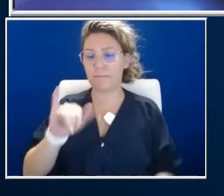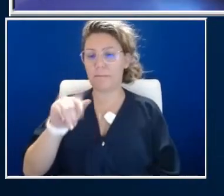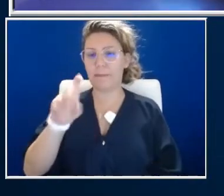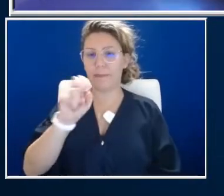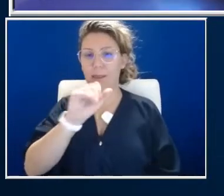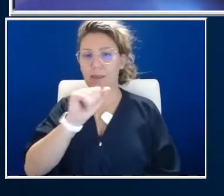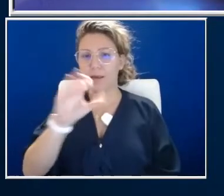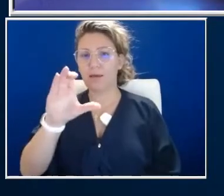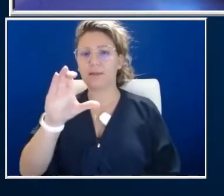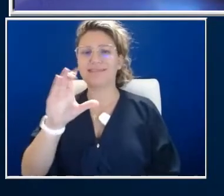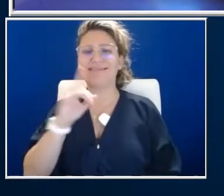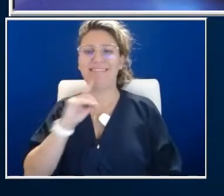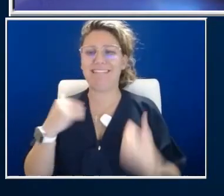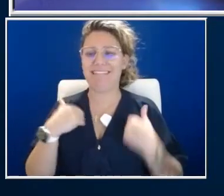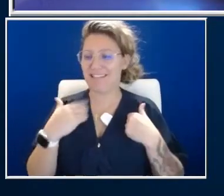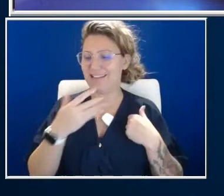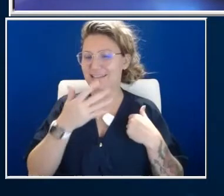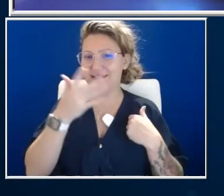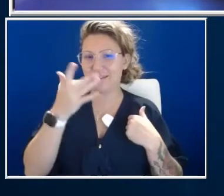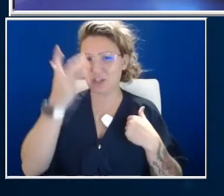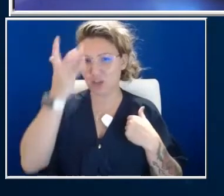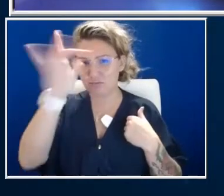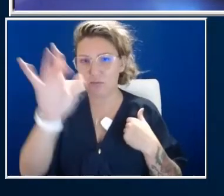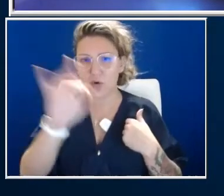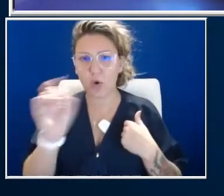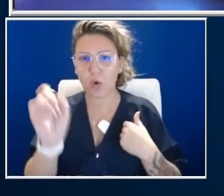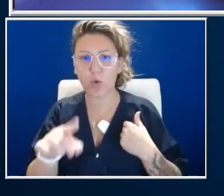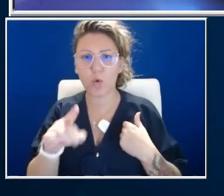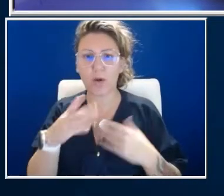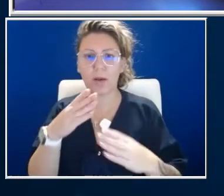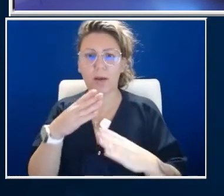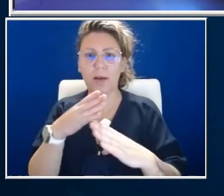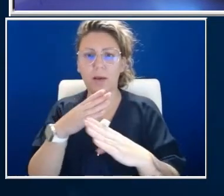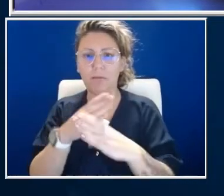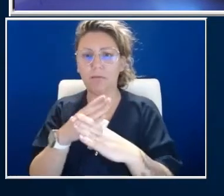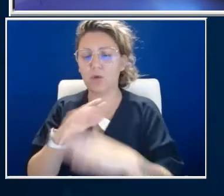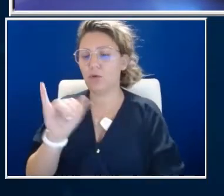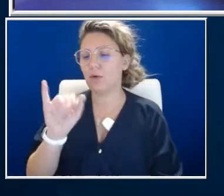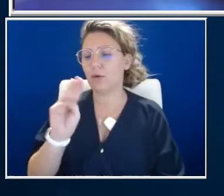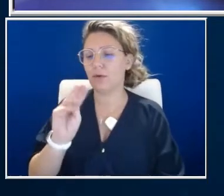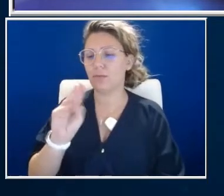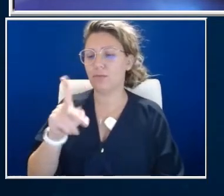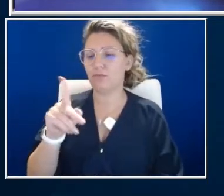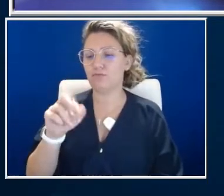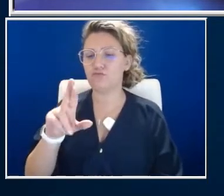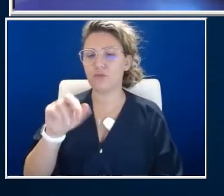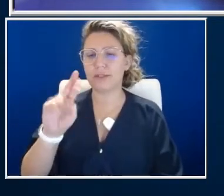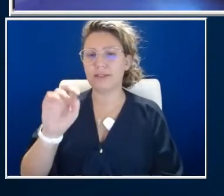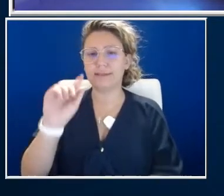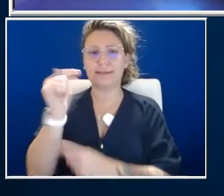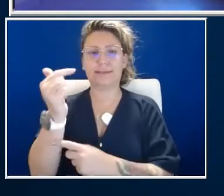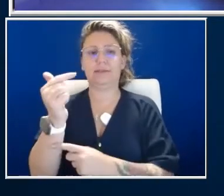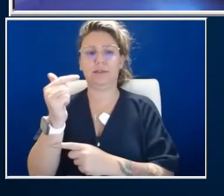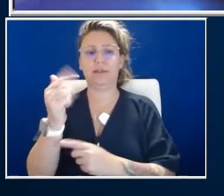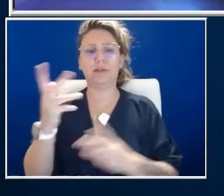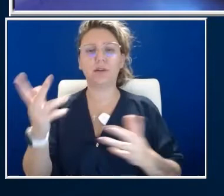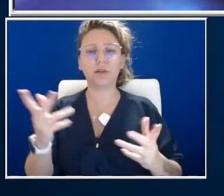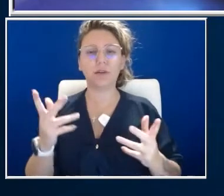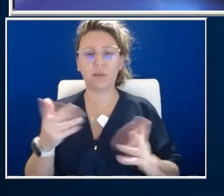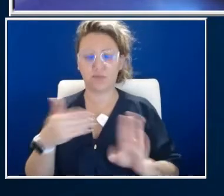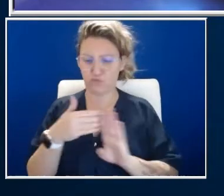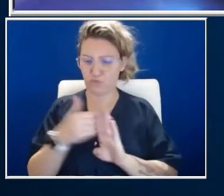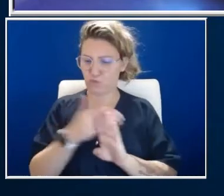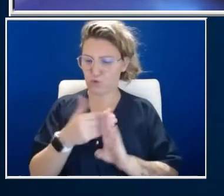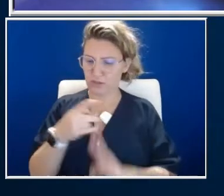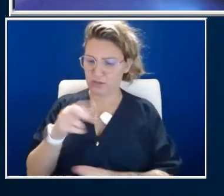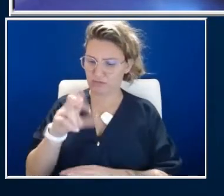smart question. So it involves immune imprinting. He says, what do you make of a recent preprint which found